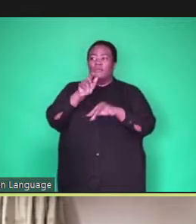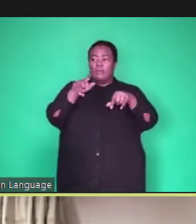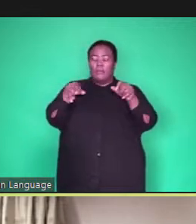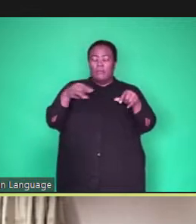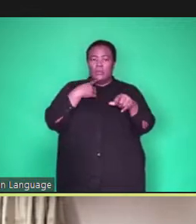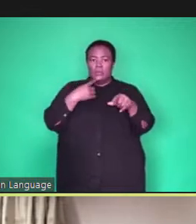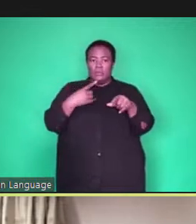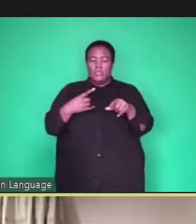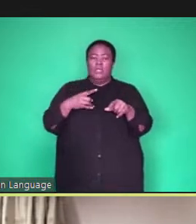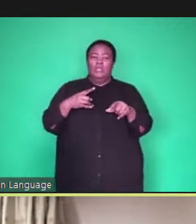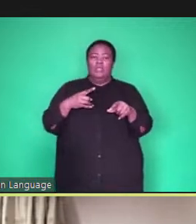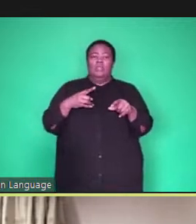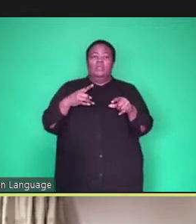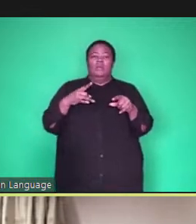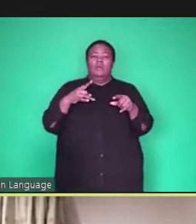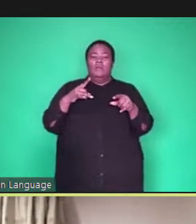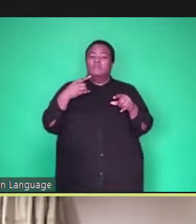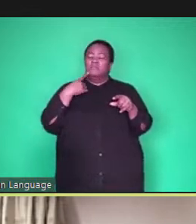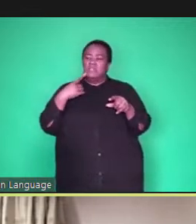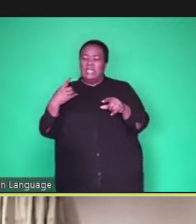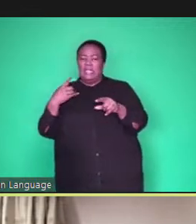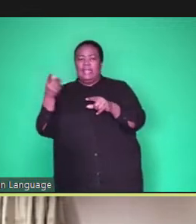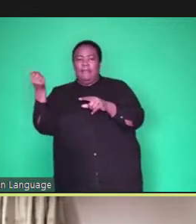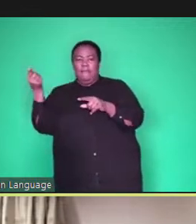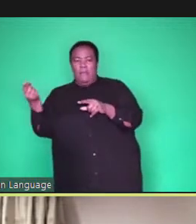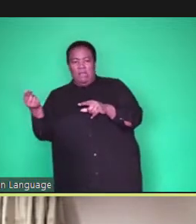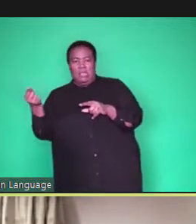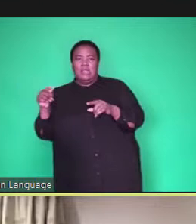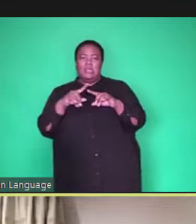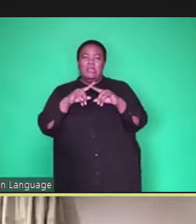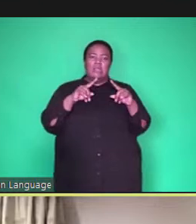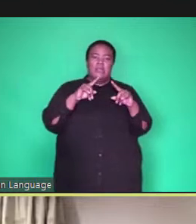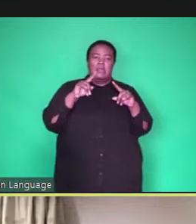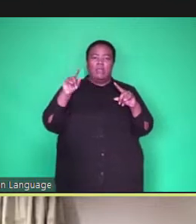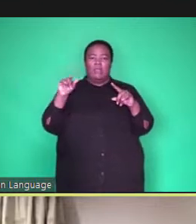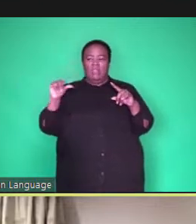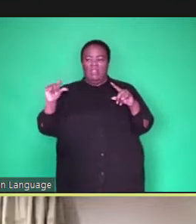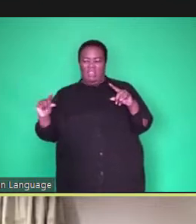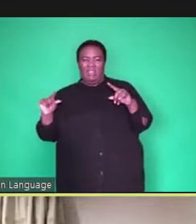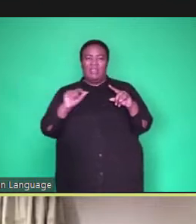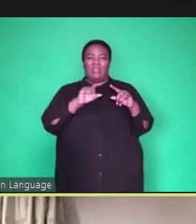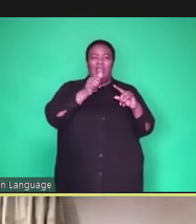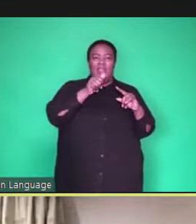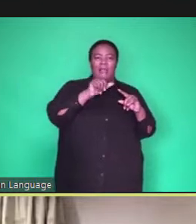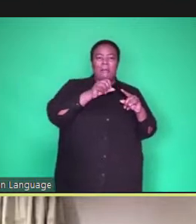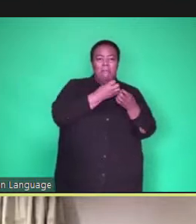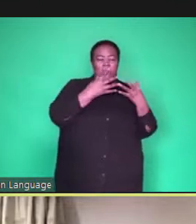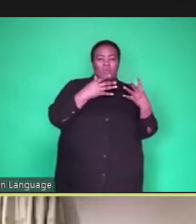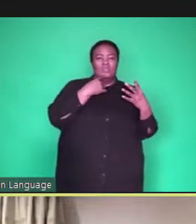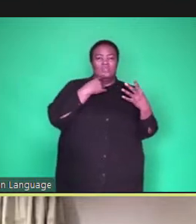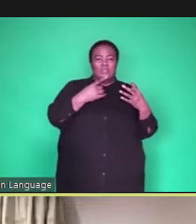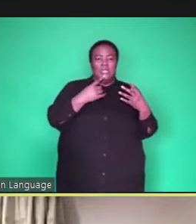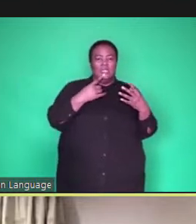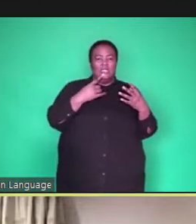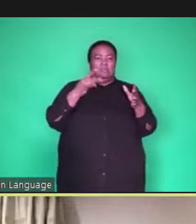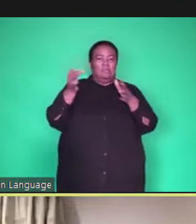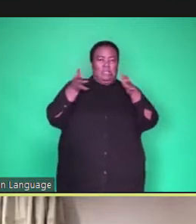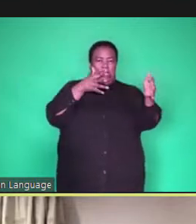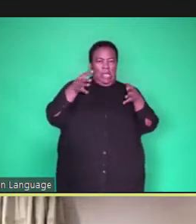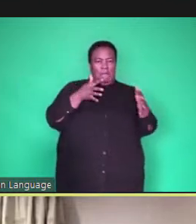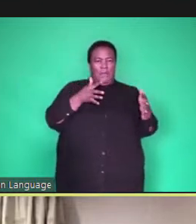only 3% cite environmental. And this is despite the fact that climate is the key factor that